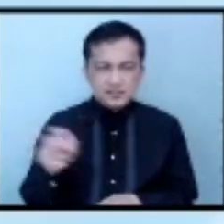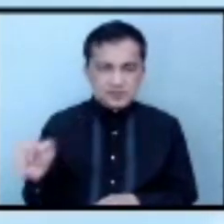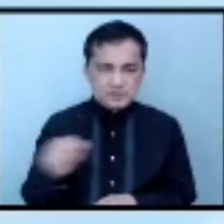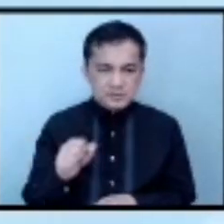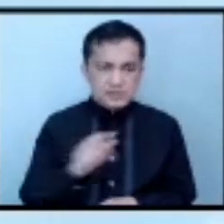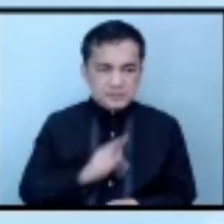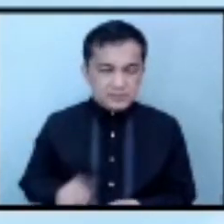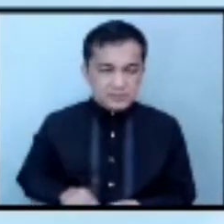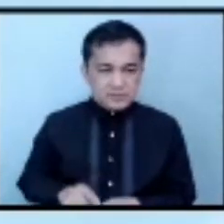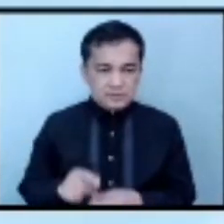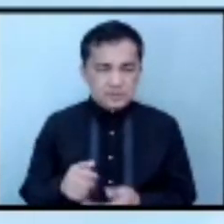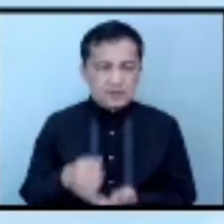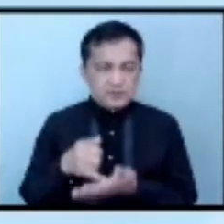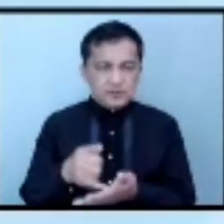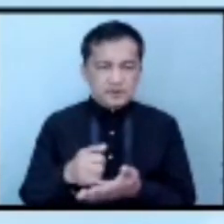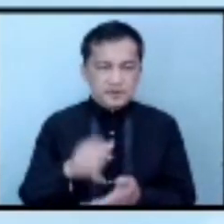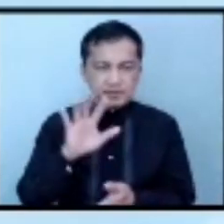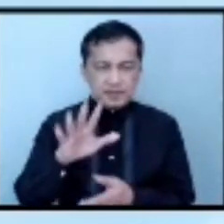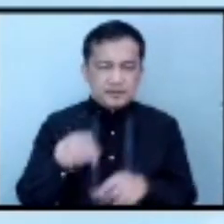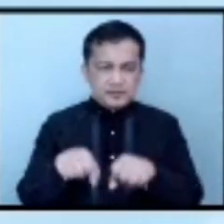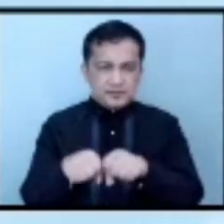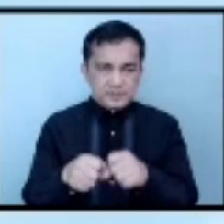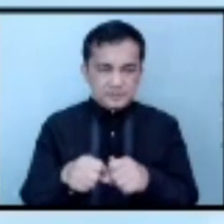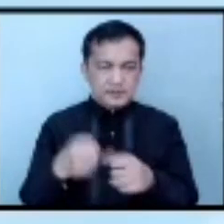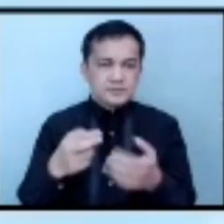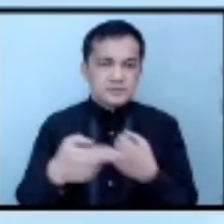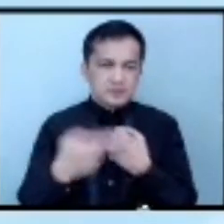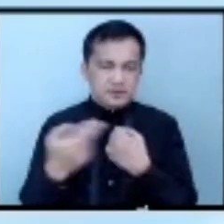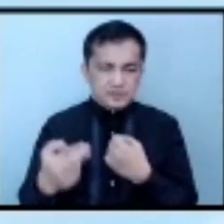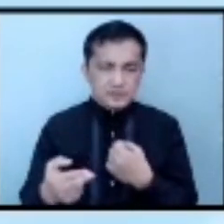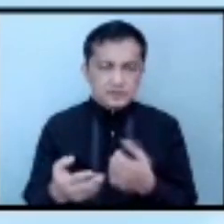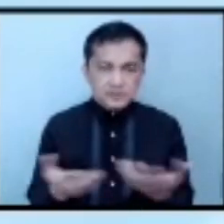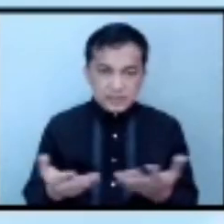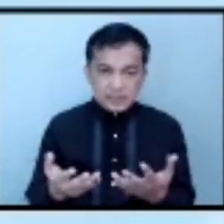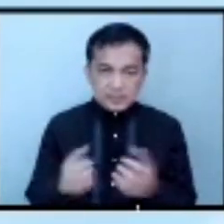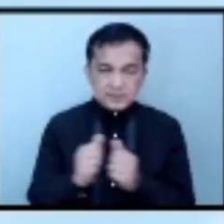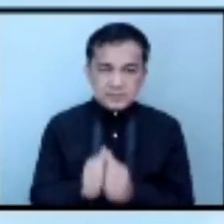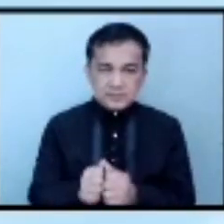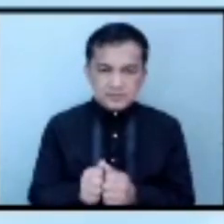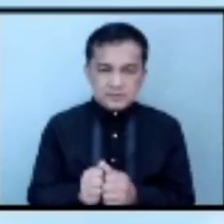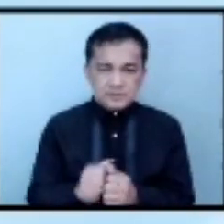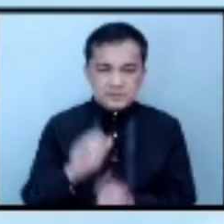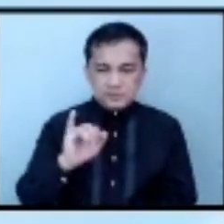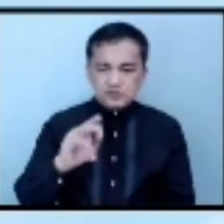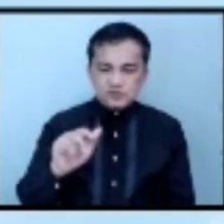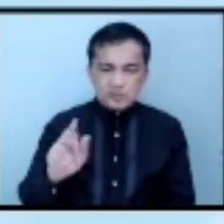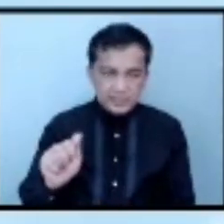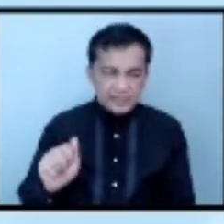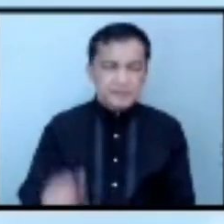que five breakups and romance Julia